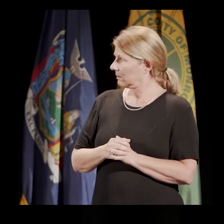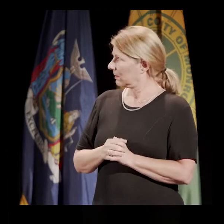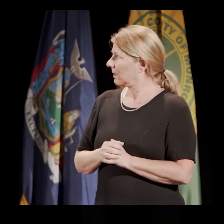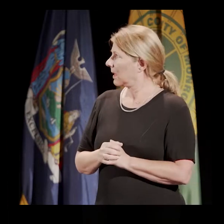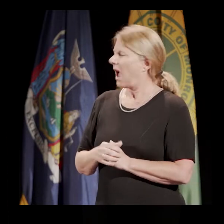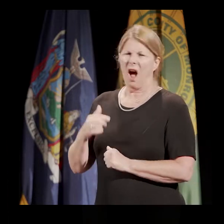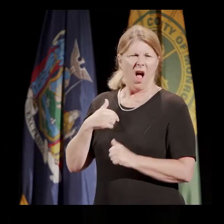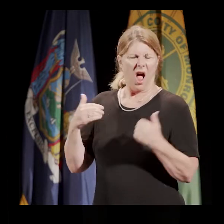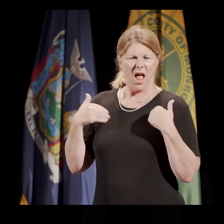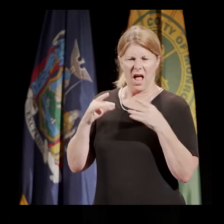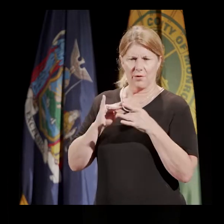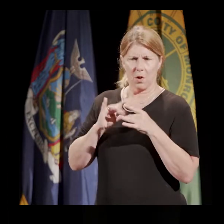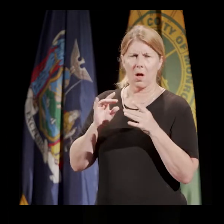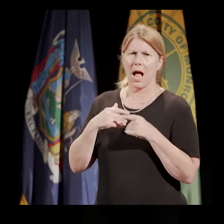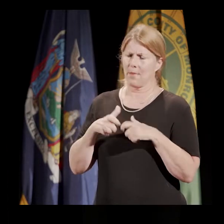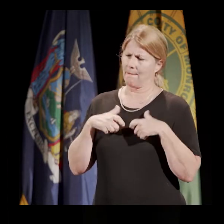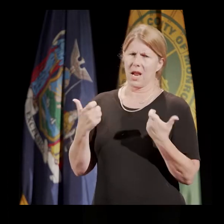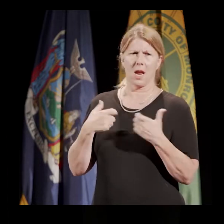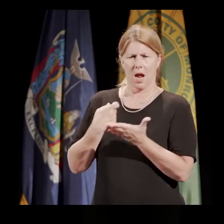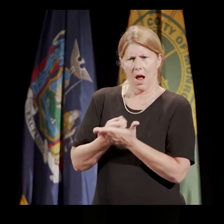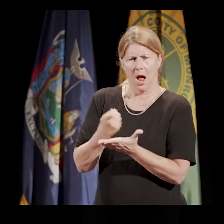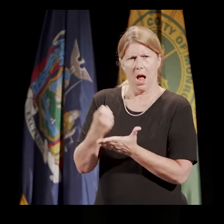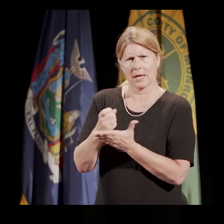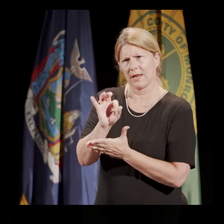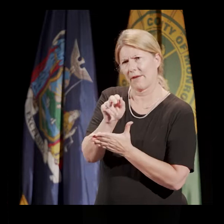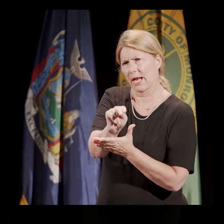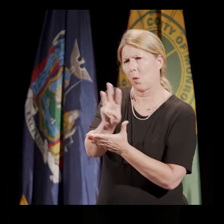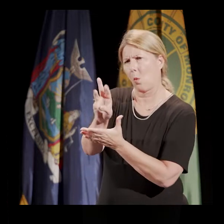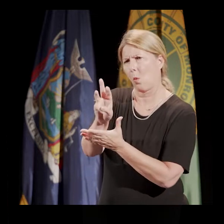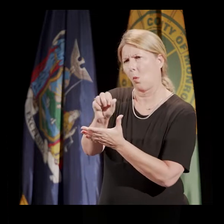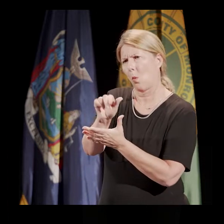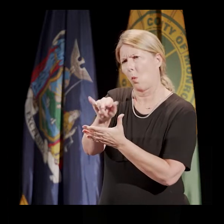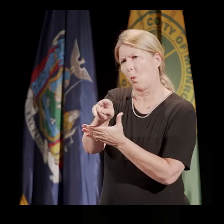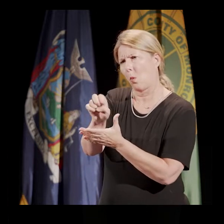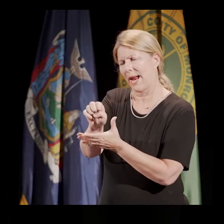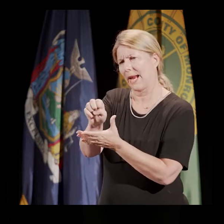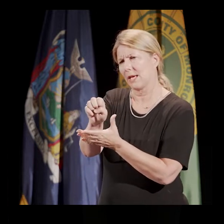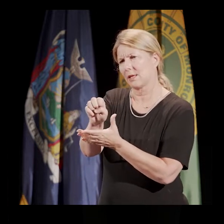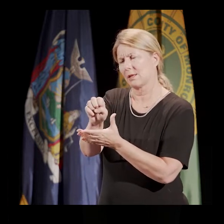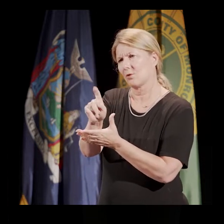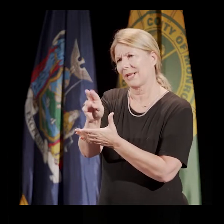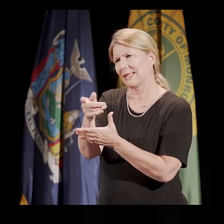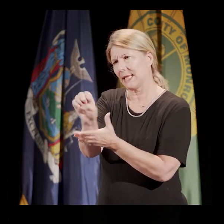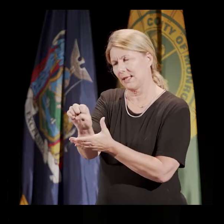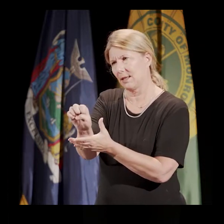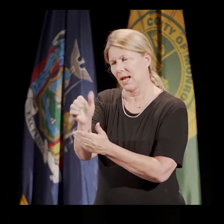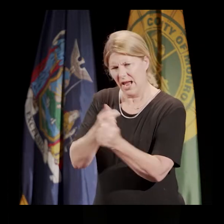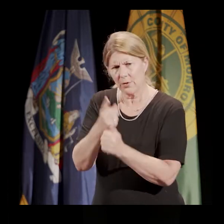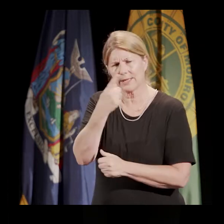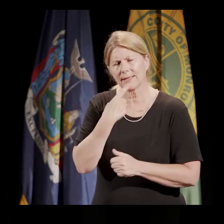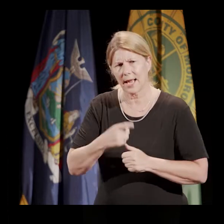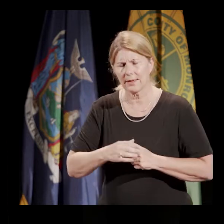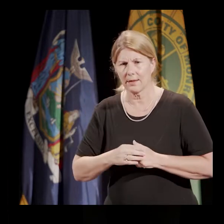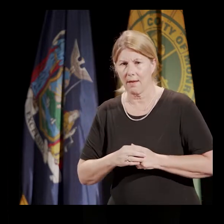but I'm a big Wayne Gretzky fan. And anyone that's worked for me long enough knows that he said he was able